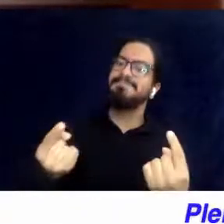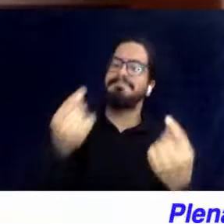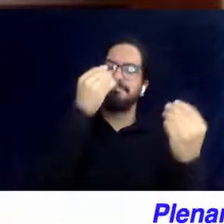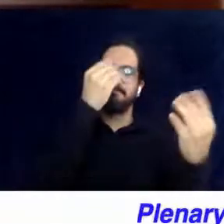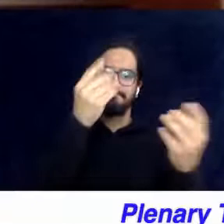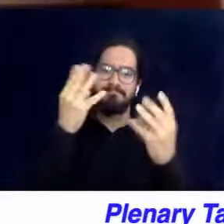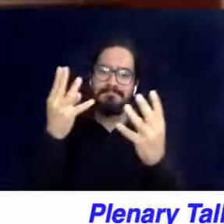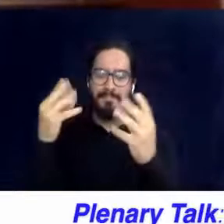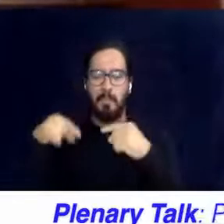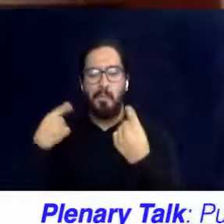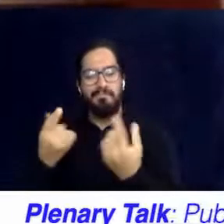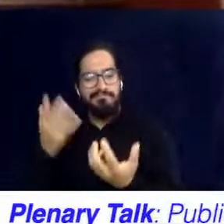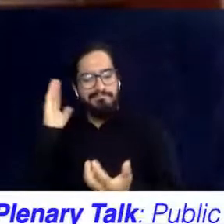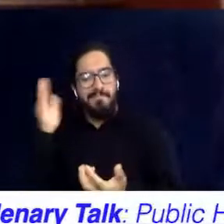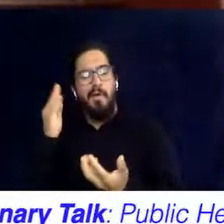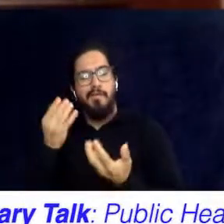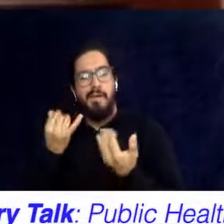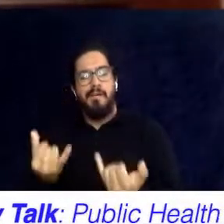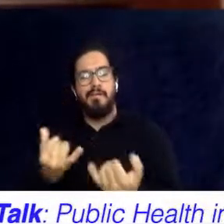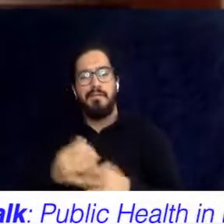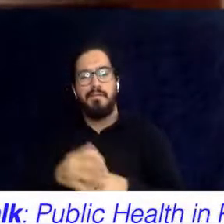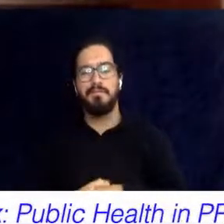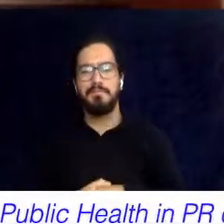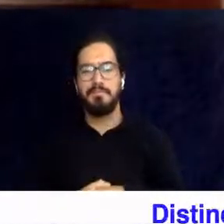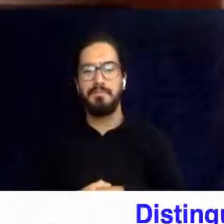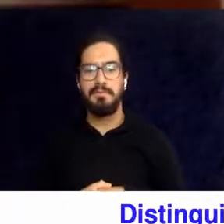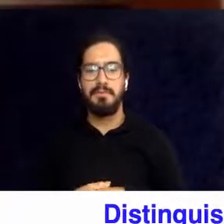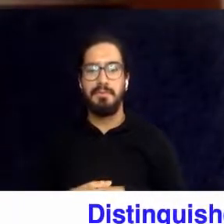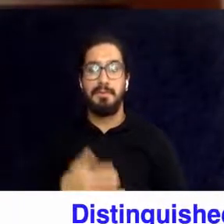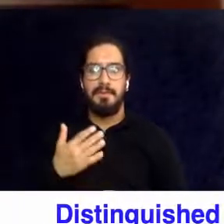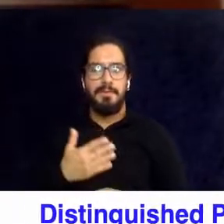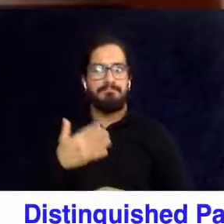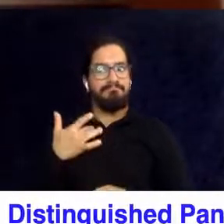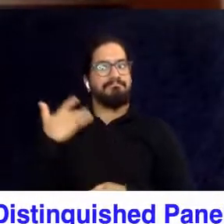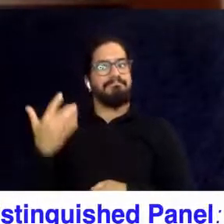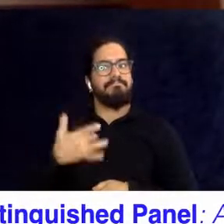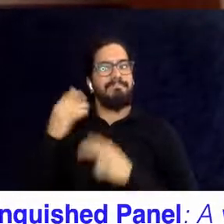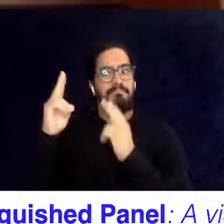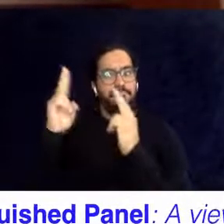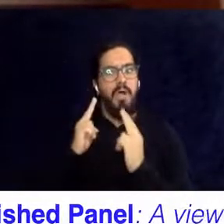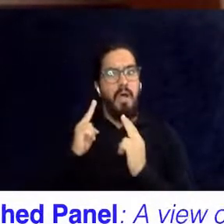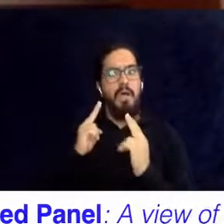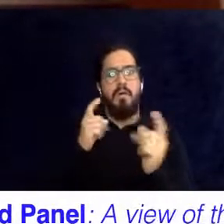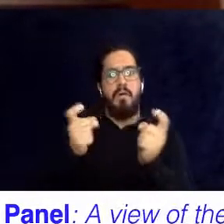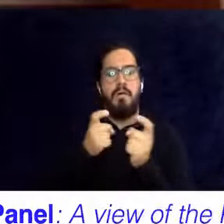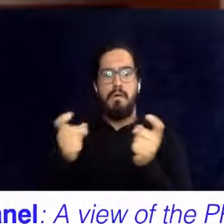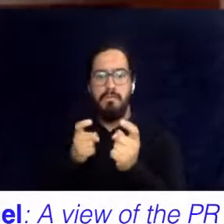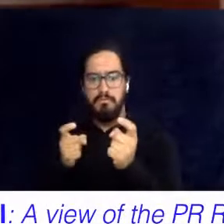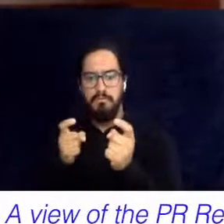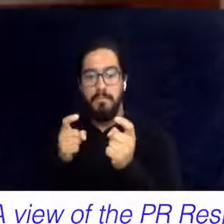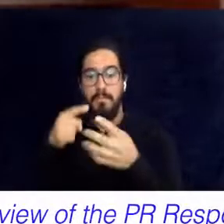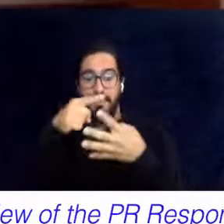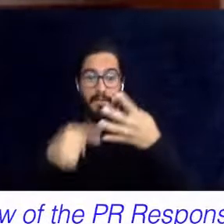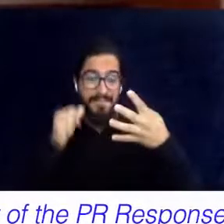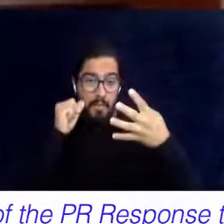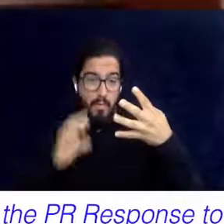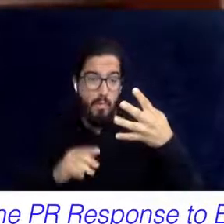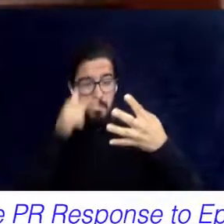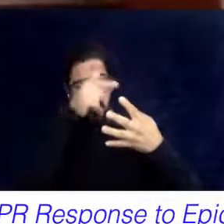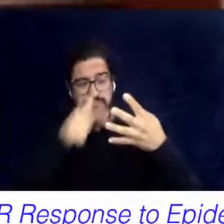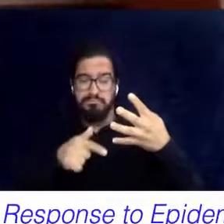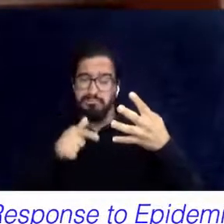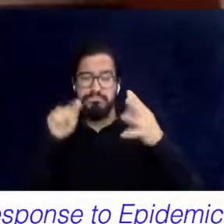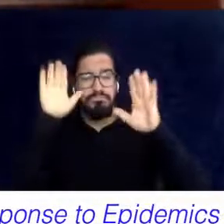conference. I'm really honored to be moderating this session, which is composed of 4 excellent women that excel